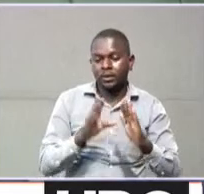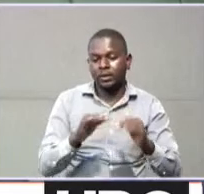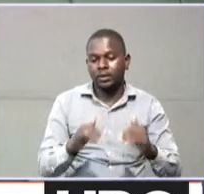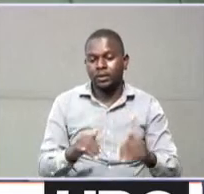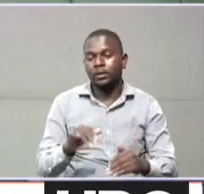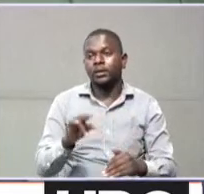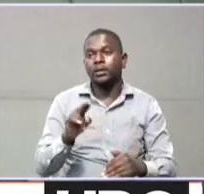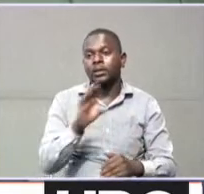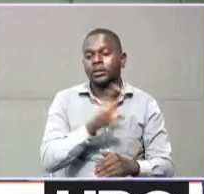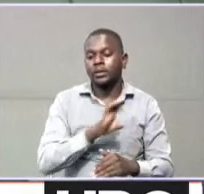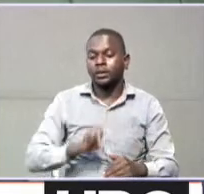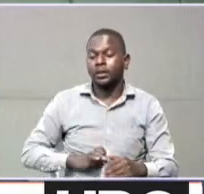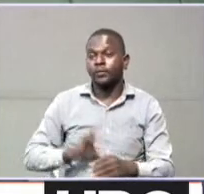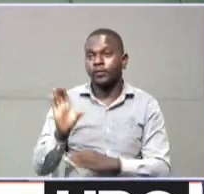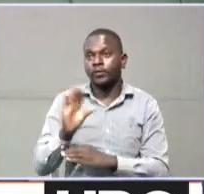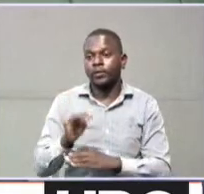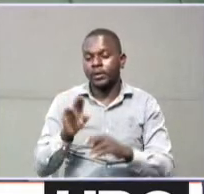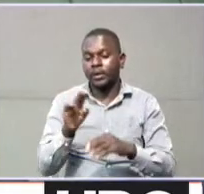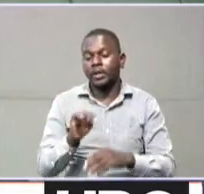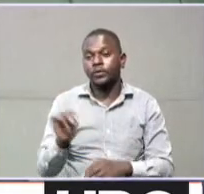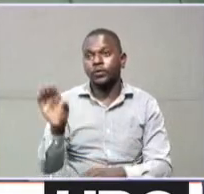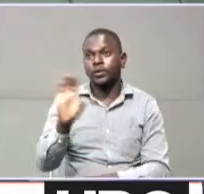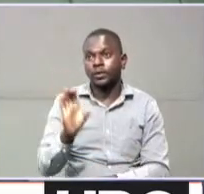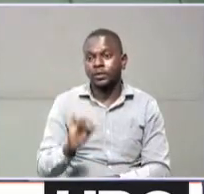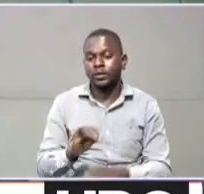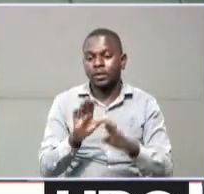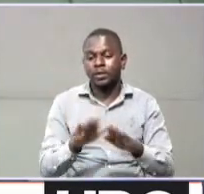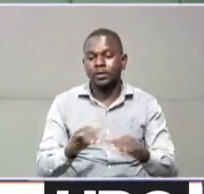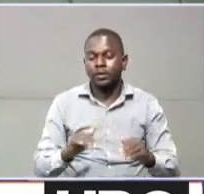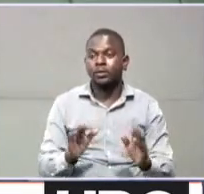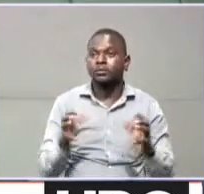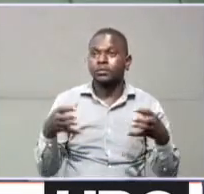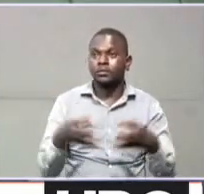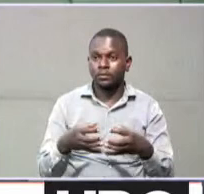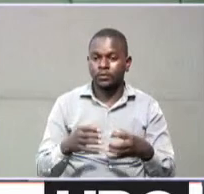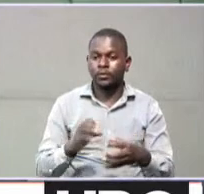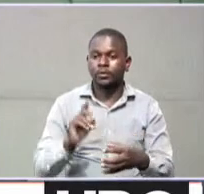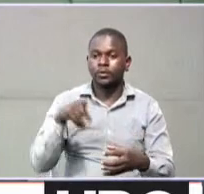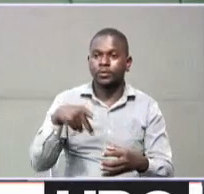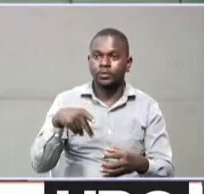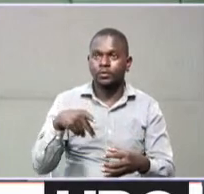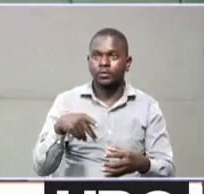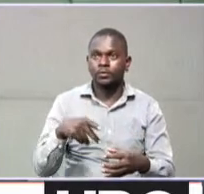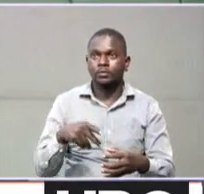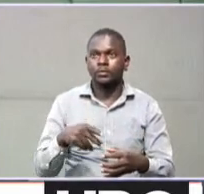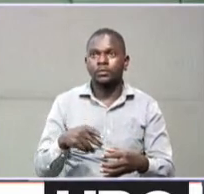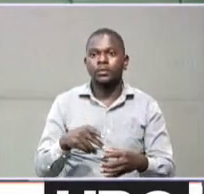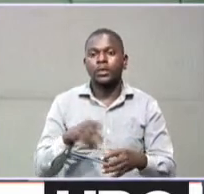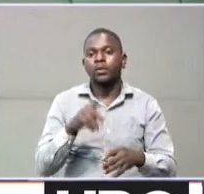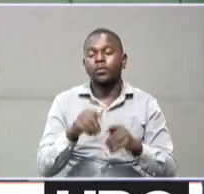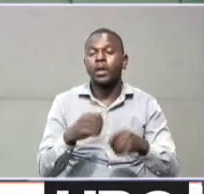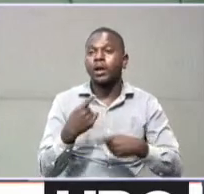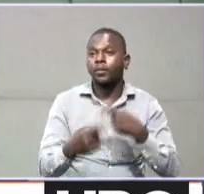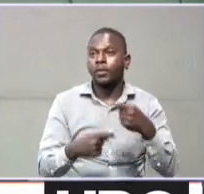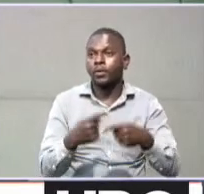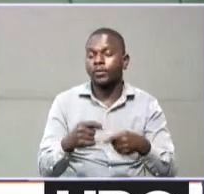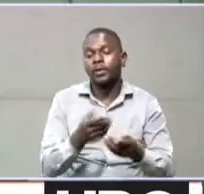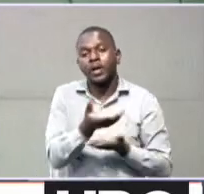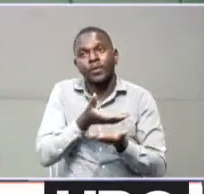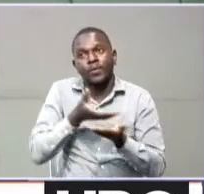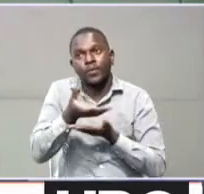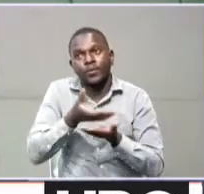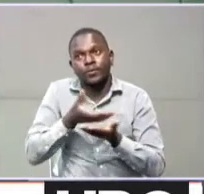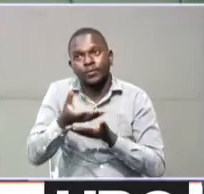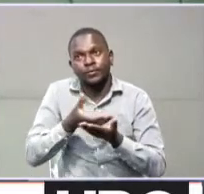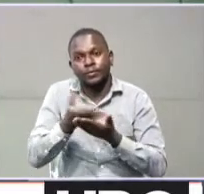the national executive committee or the national council nor the parliamentary group to which we belong has ever sanctioned the process of negotiation and